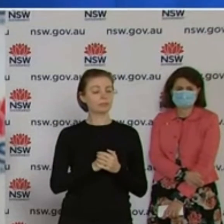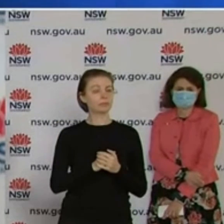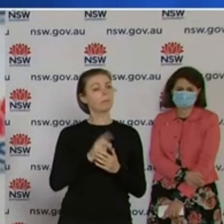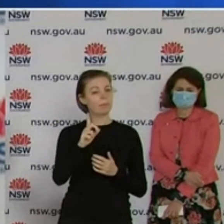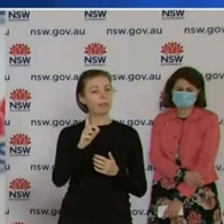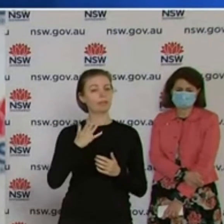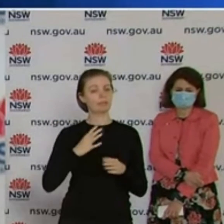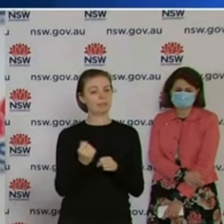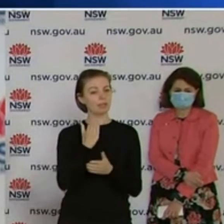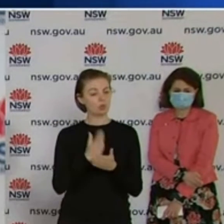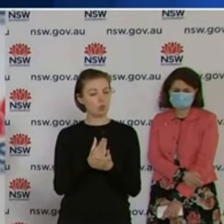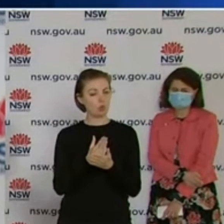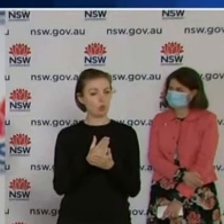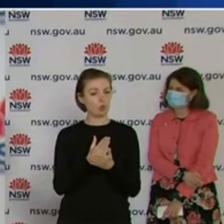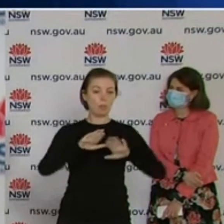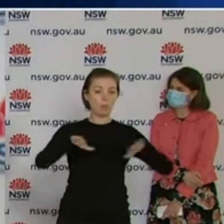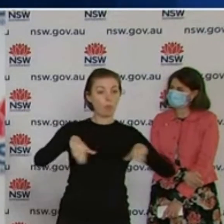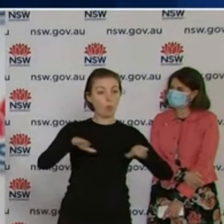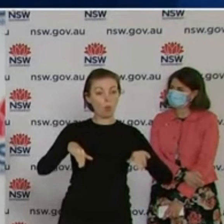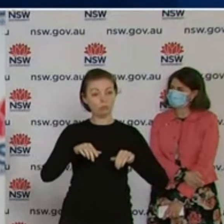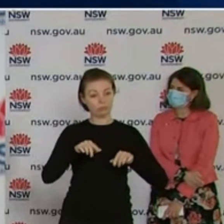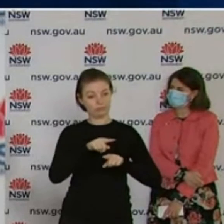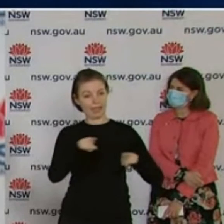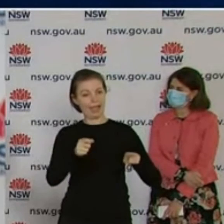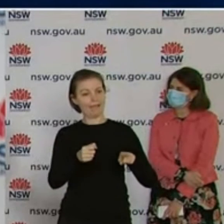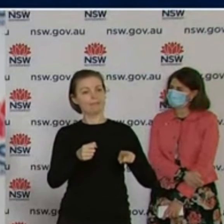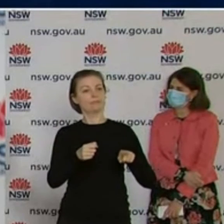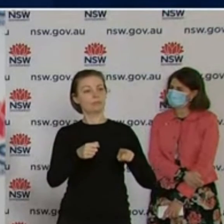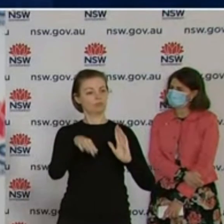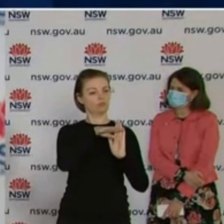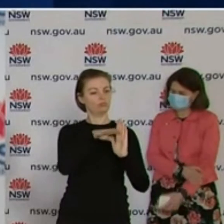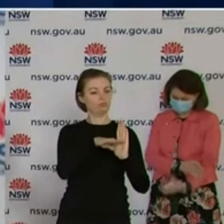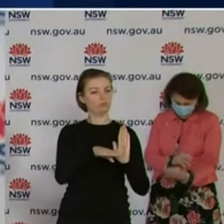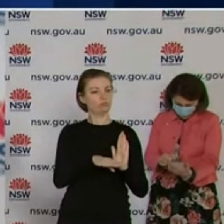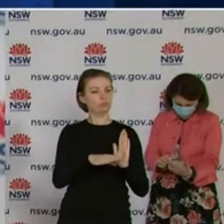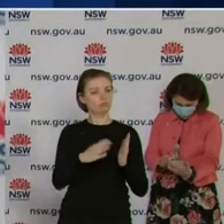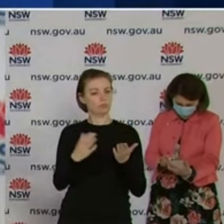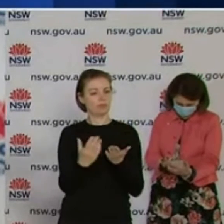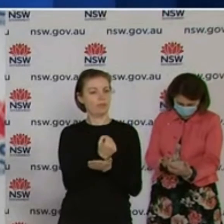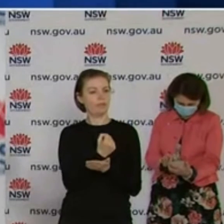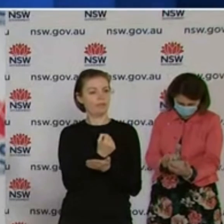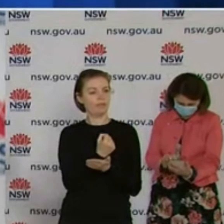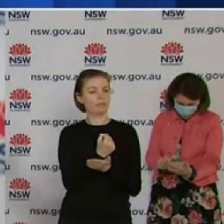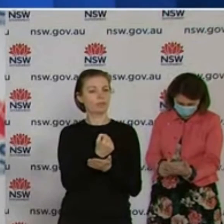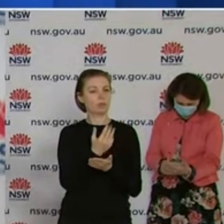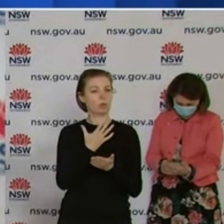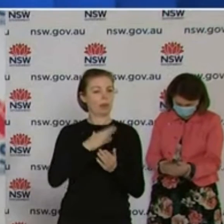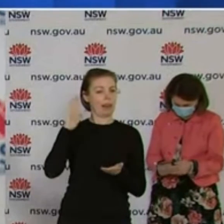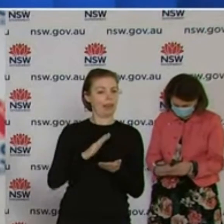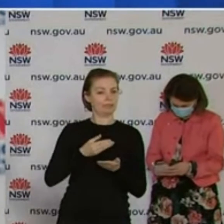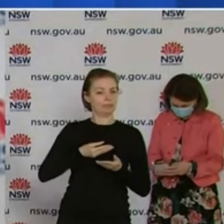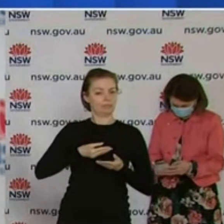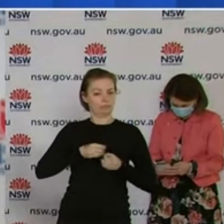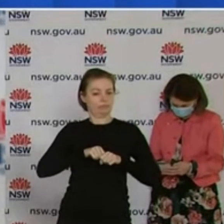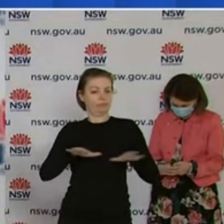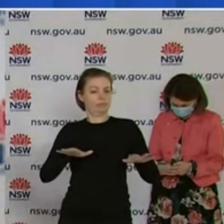carefully developed COVID safety plan to ensure that there's those things that promote the spread of COVID, such as